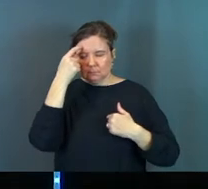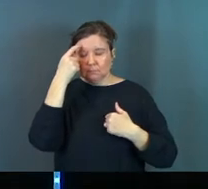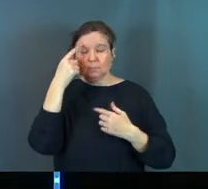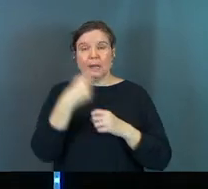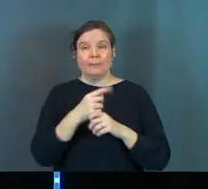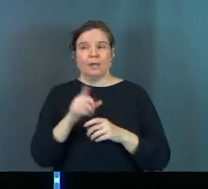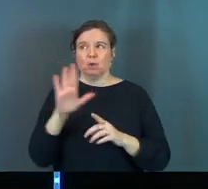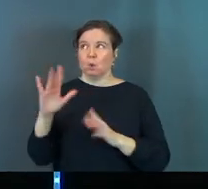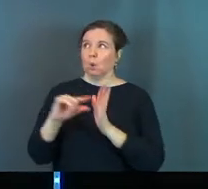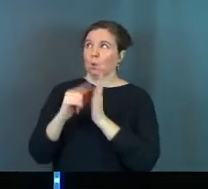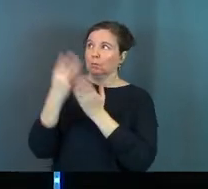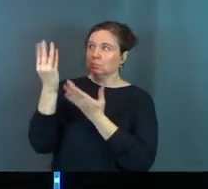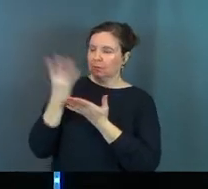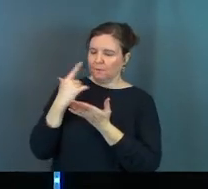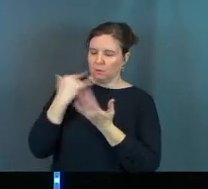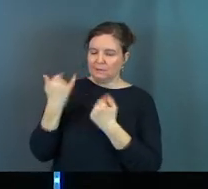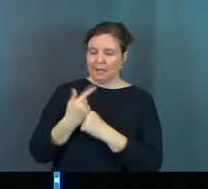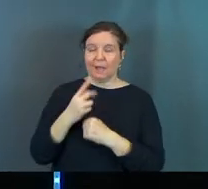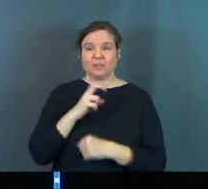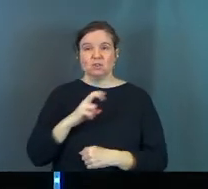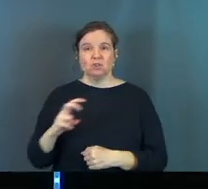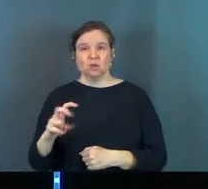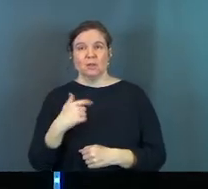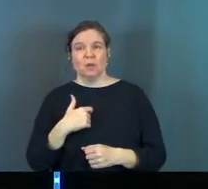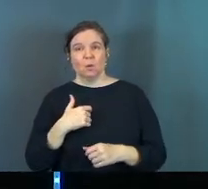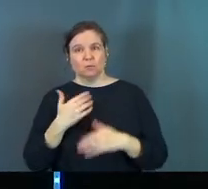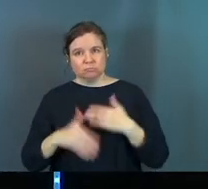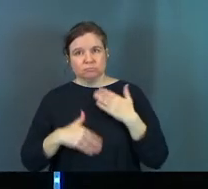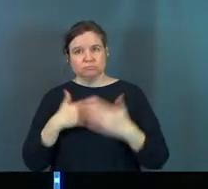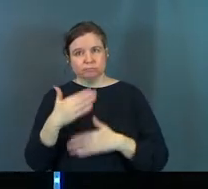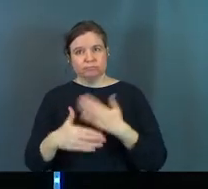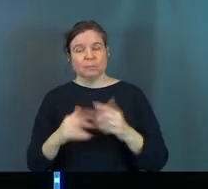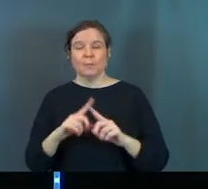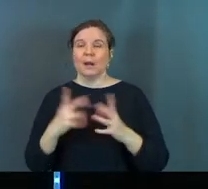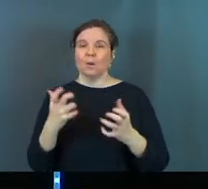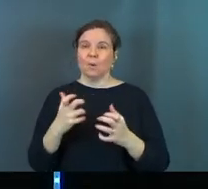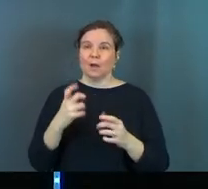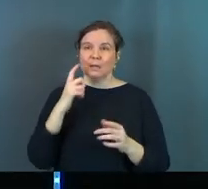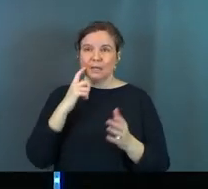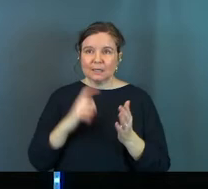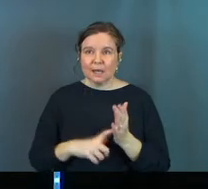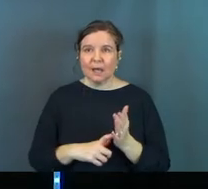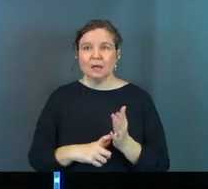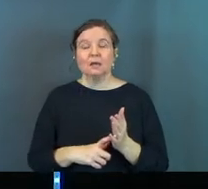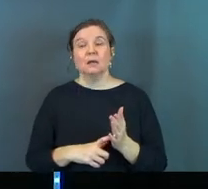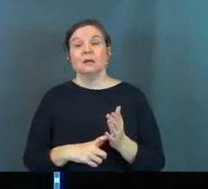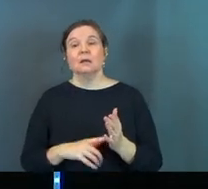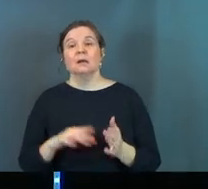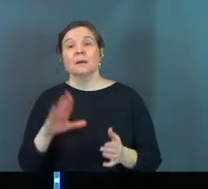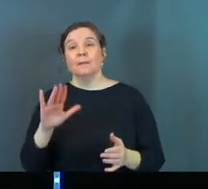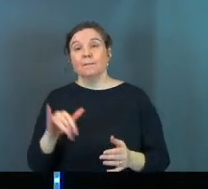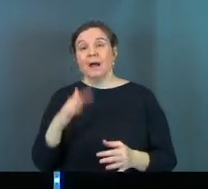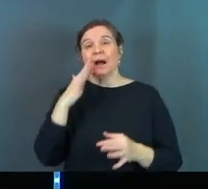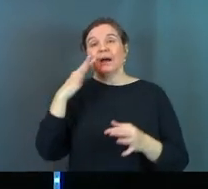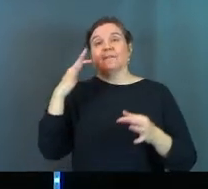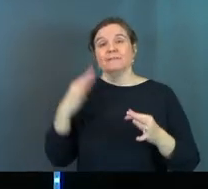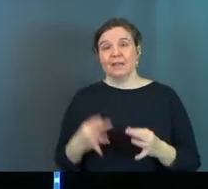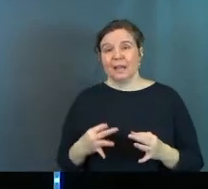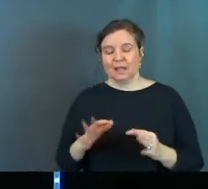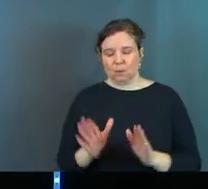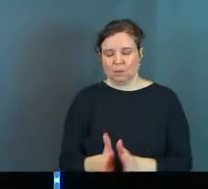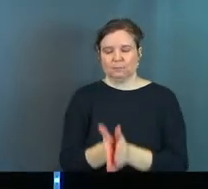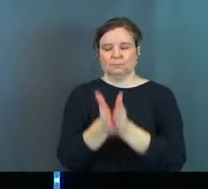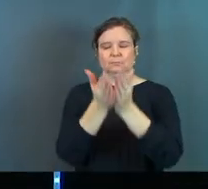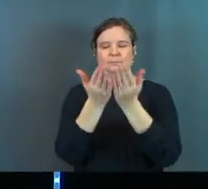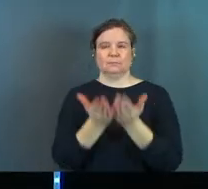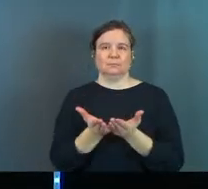and say, this is your word for today. And this is the journey that we're all on right now. But I just want to acknowledge that by faith, we pick up that